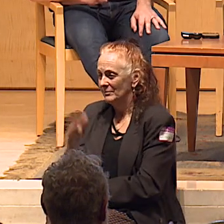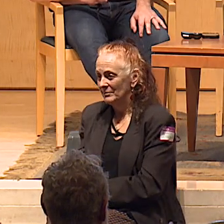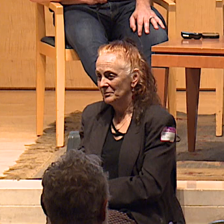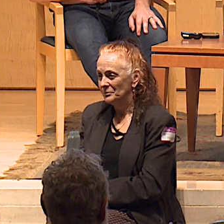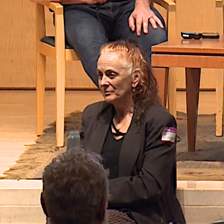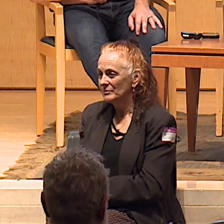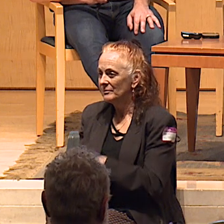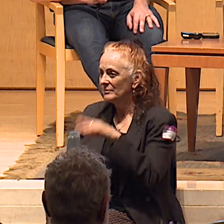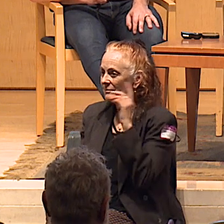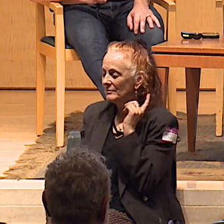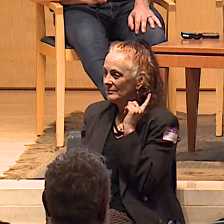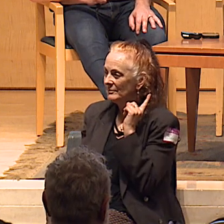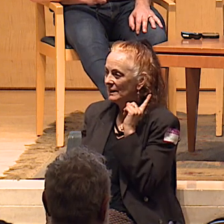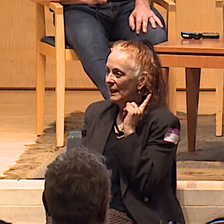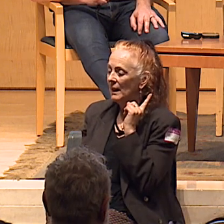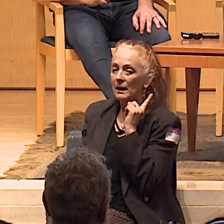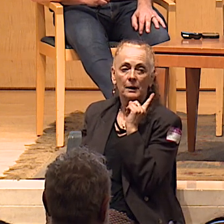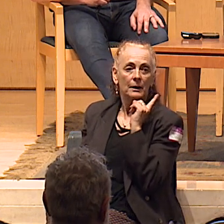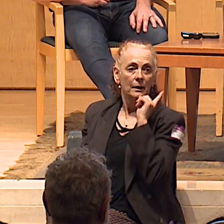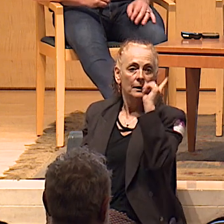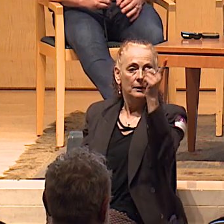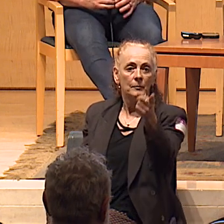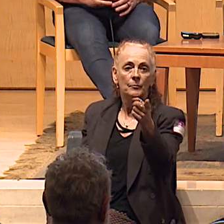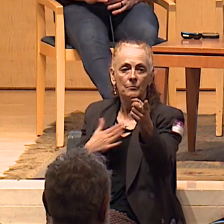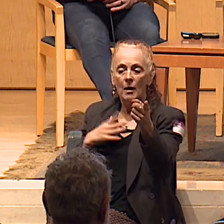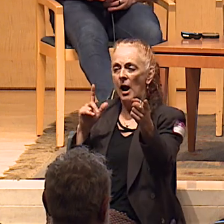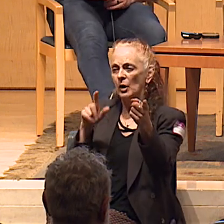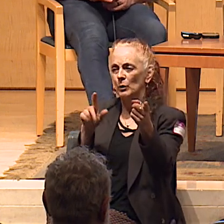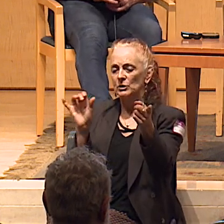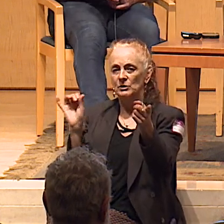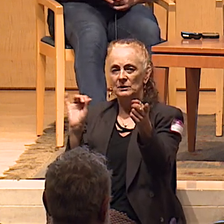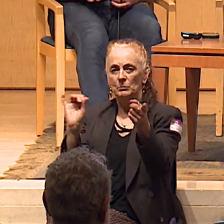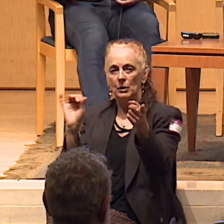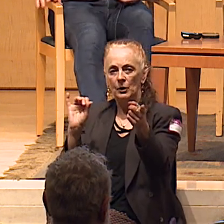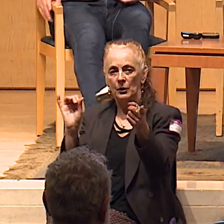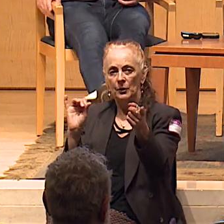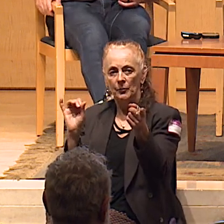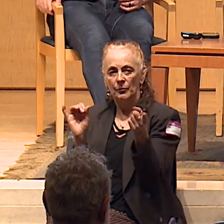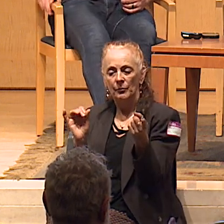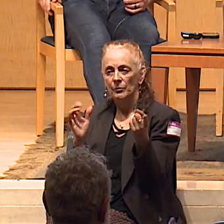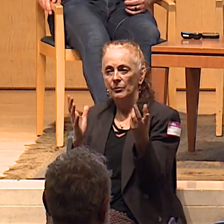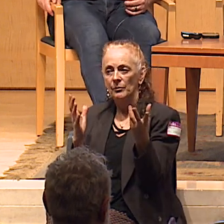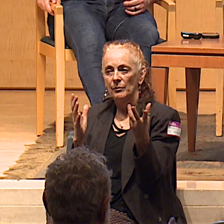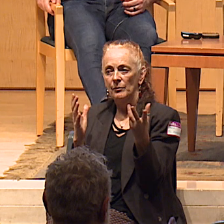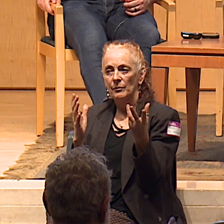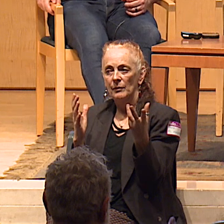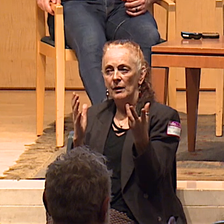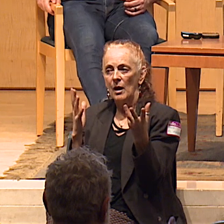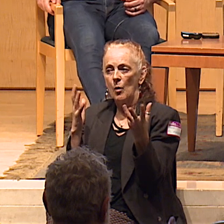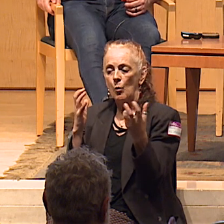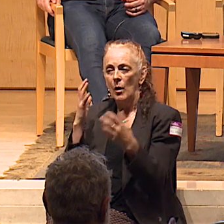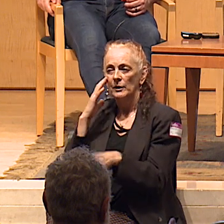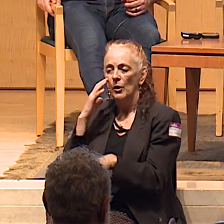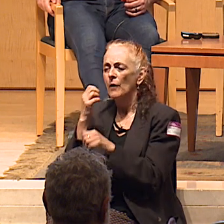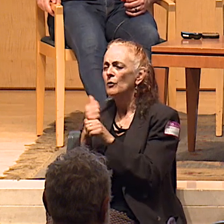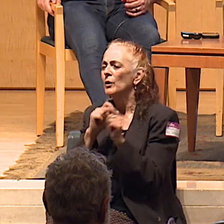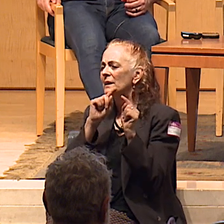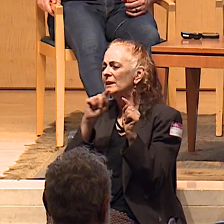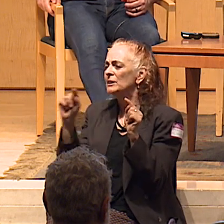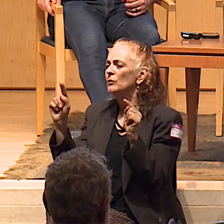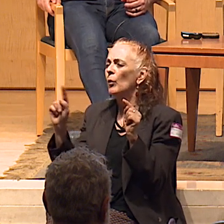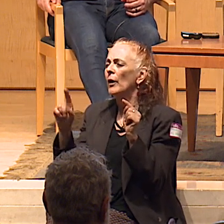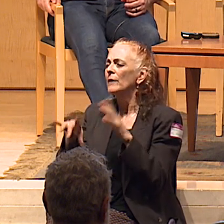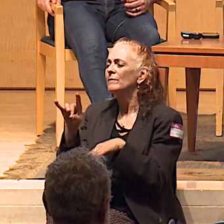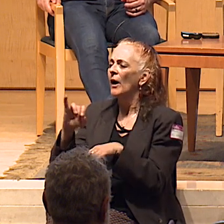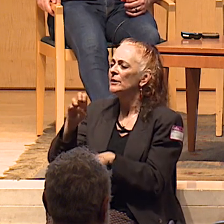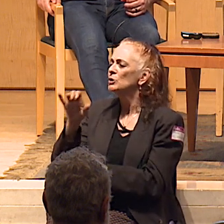Hi, yes. My question is kind of building off of that, but I'd like to know for each one of you, where are you finding joy in